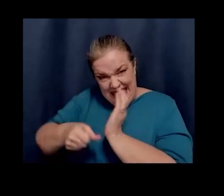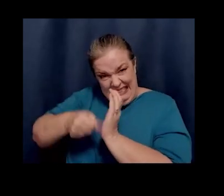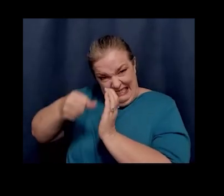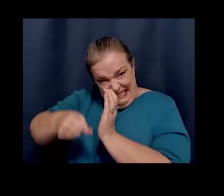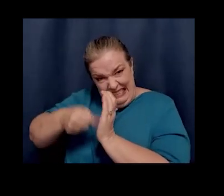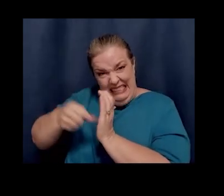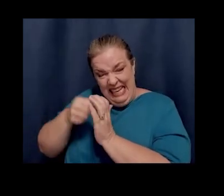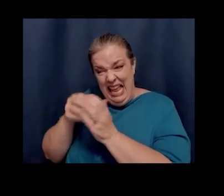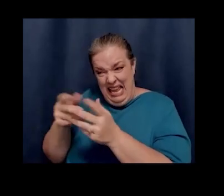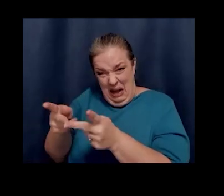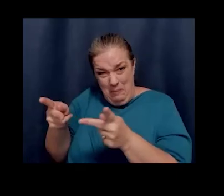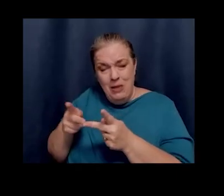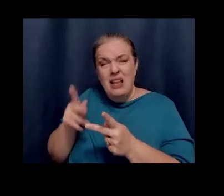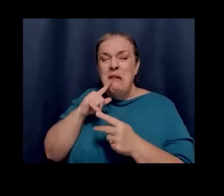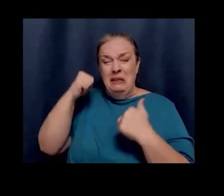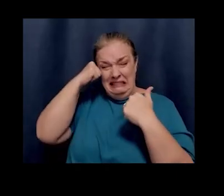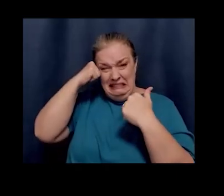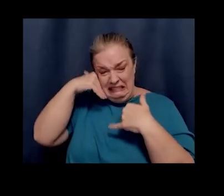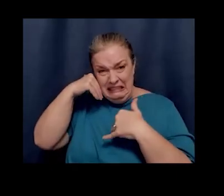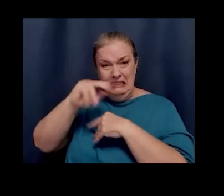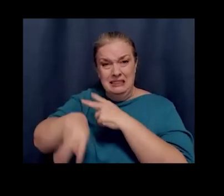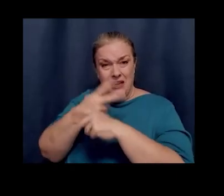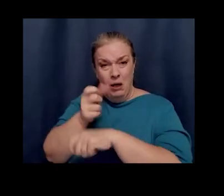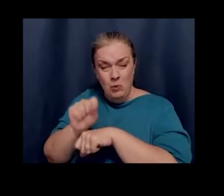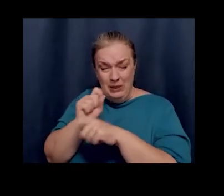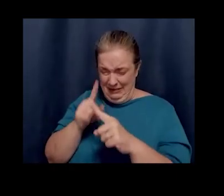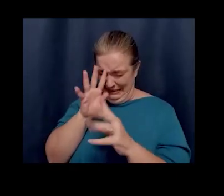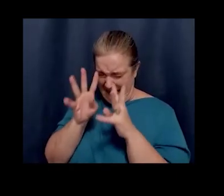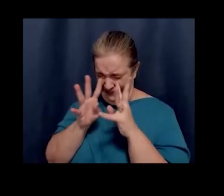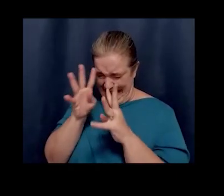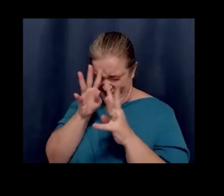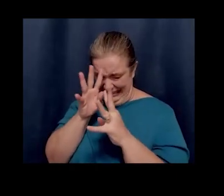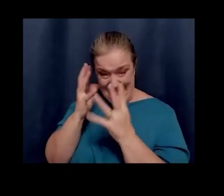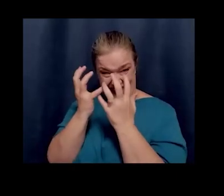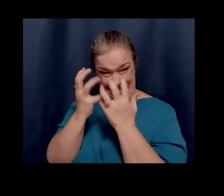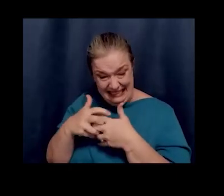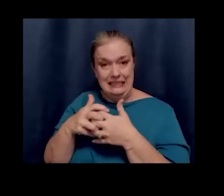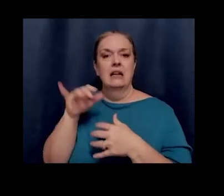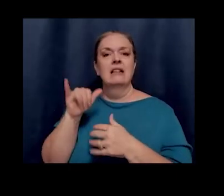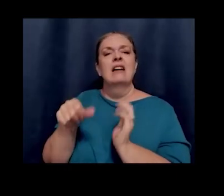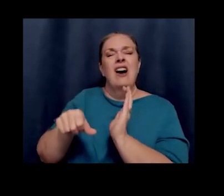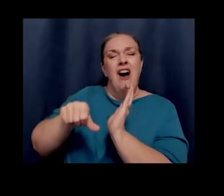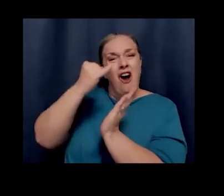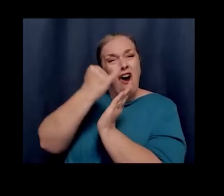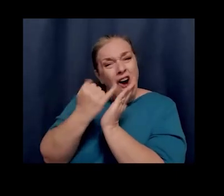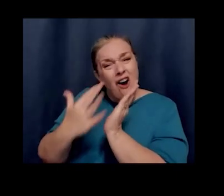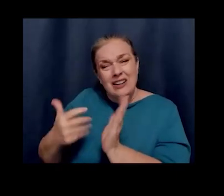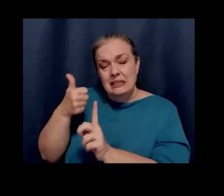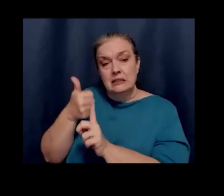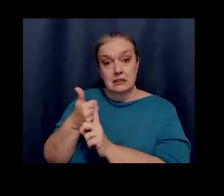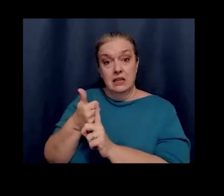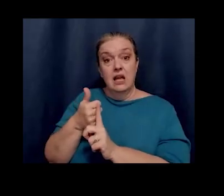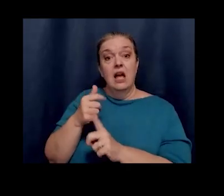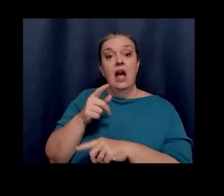intense physical work and engagement with mental creativity and genius, by artists who were all contemporary